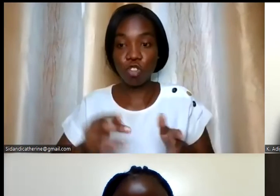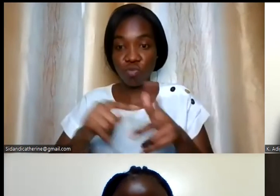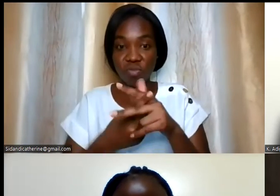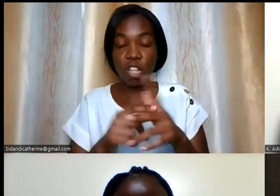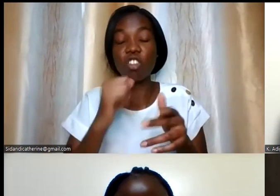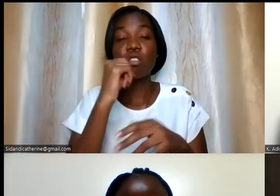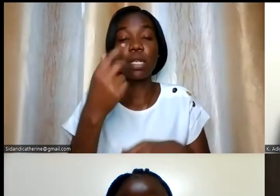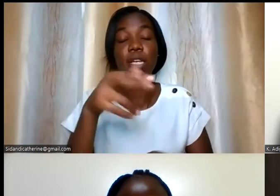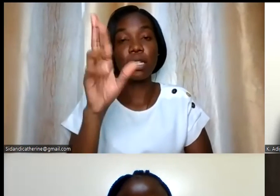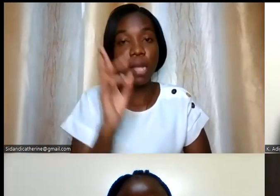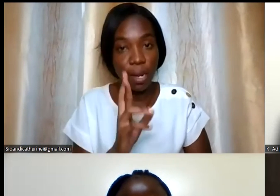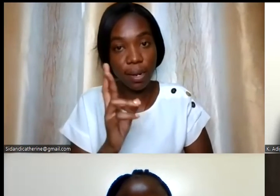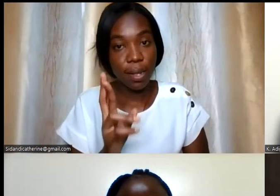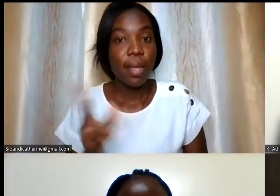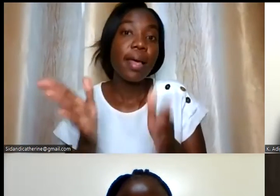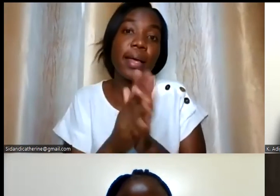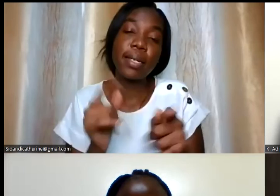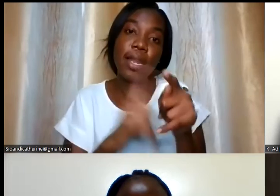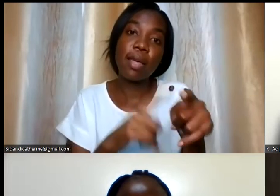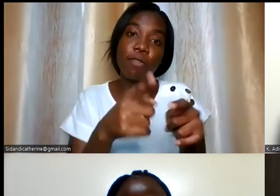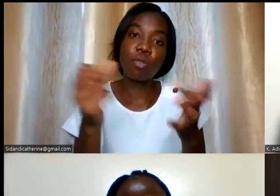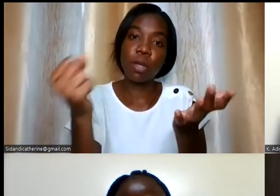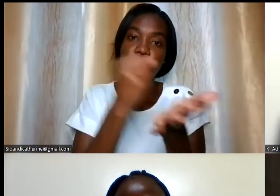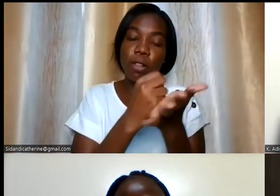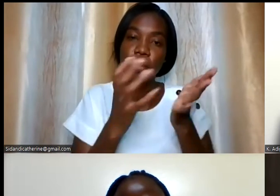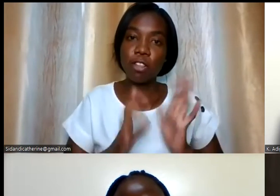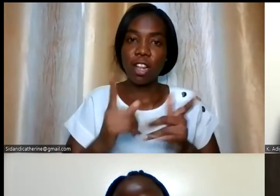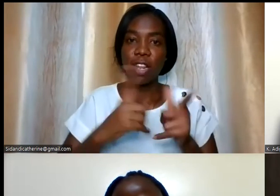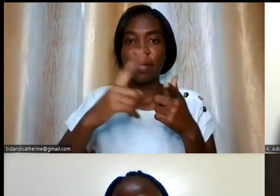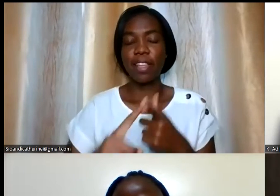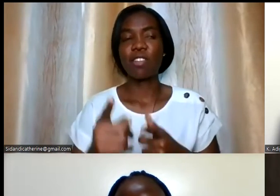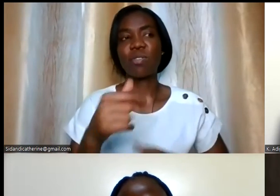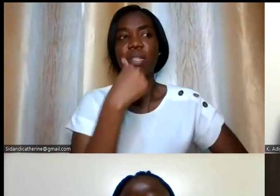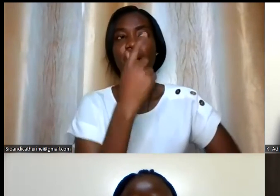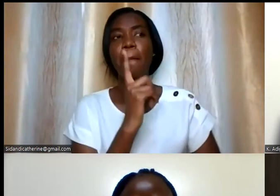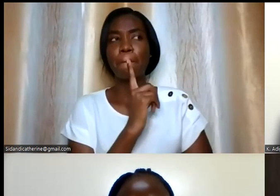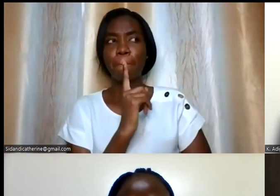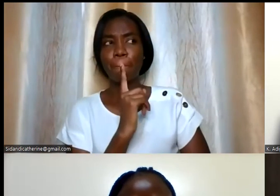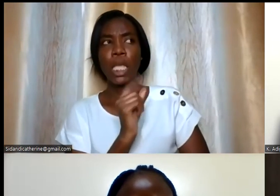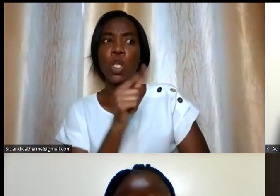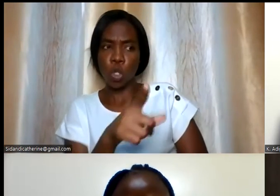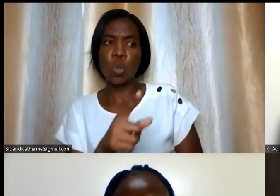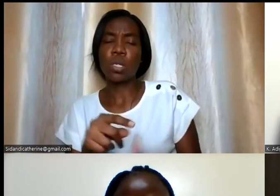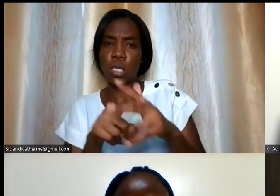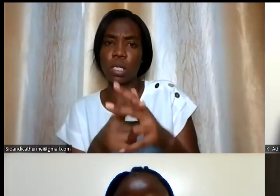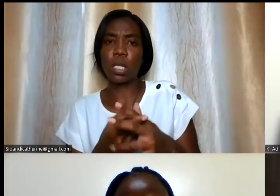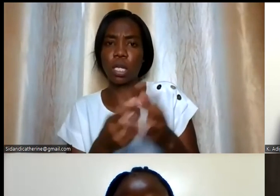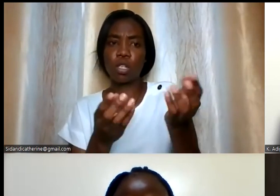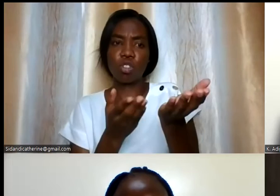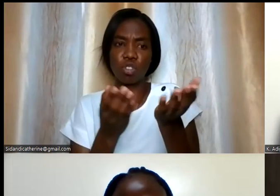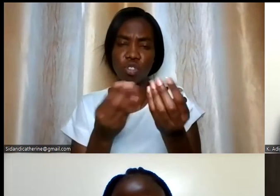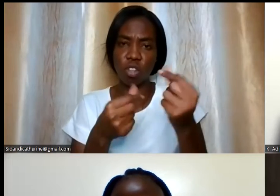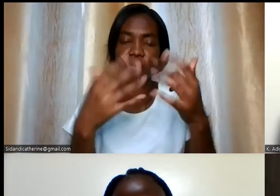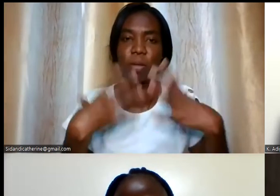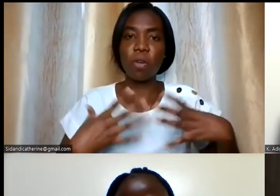HR. And when you recruit somebody and you tell them, you will start handling people issues going